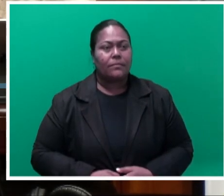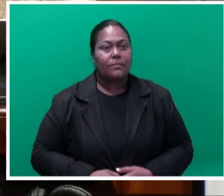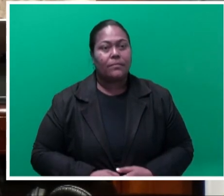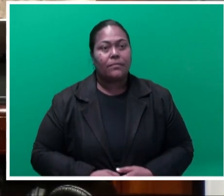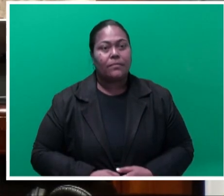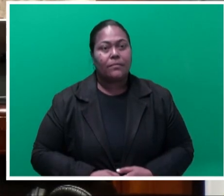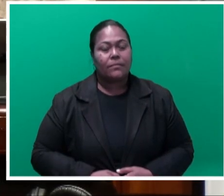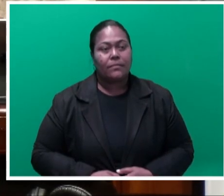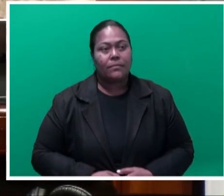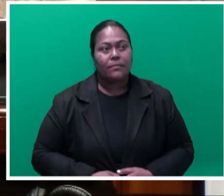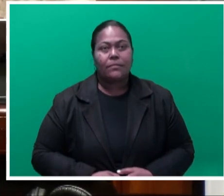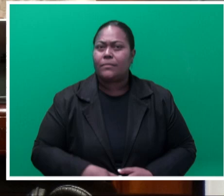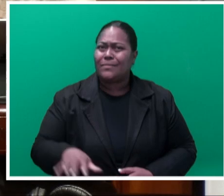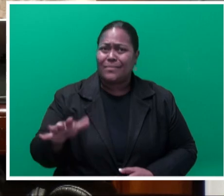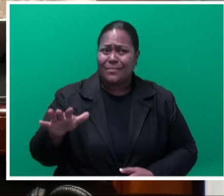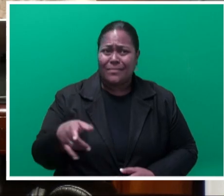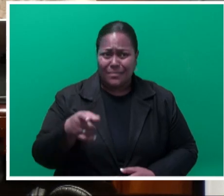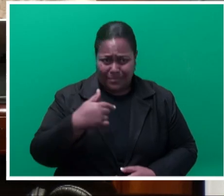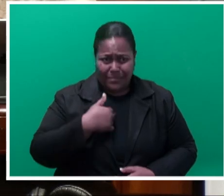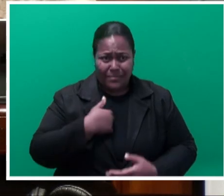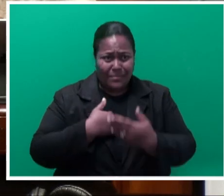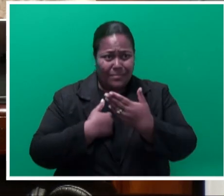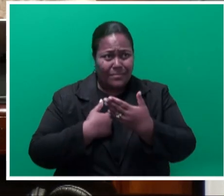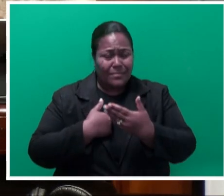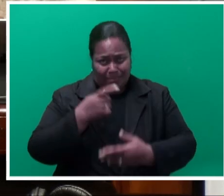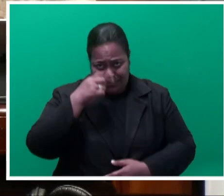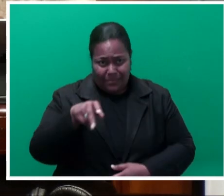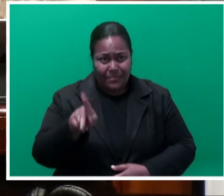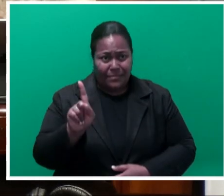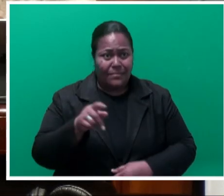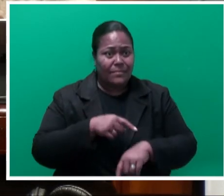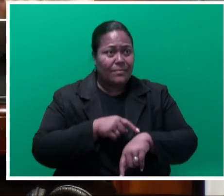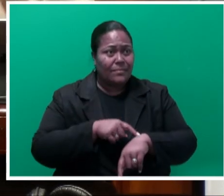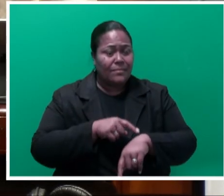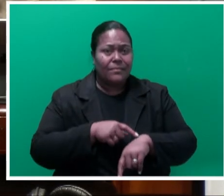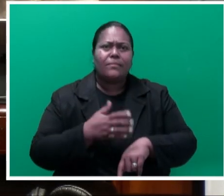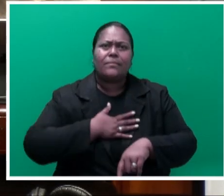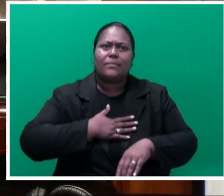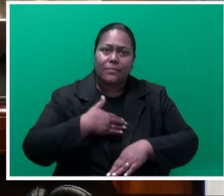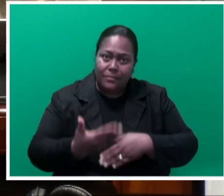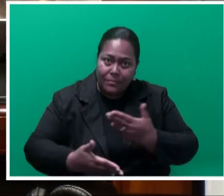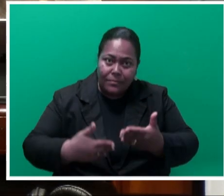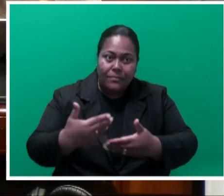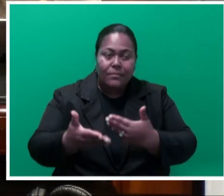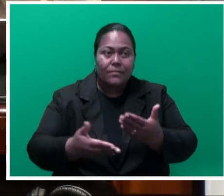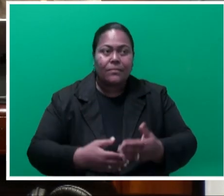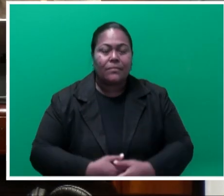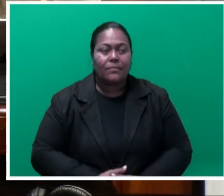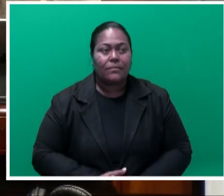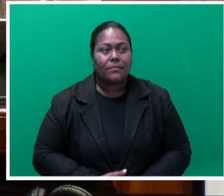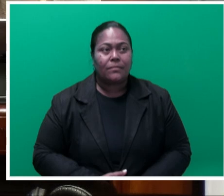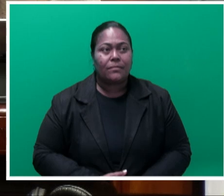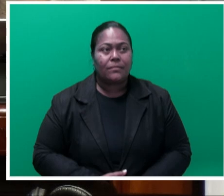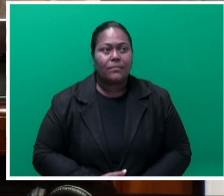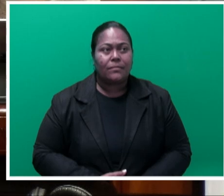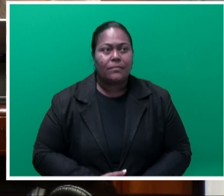Perhaps, Honourable Deputy Speaker, may I be permitted within the time available just to explain this rather interesting but quite